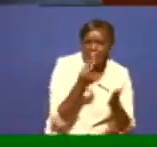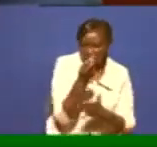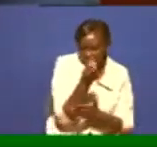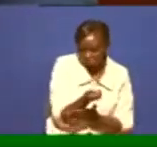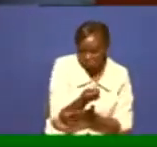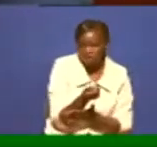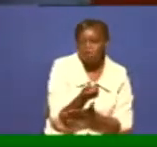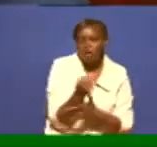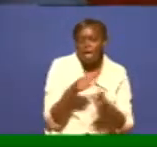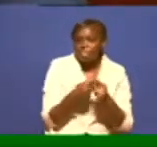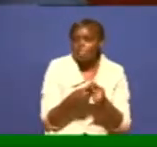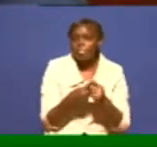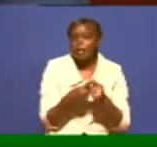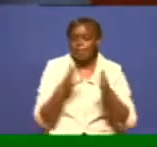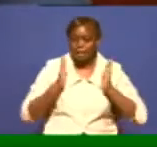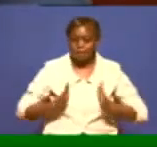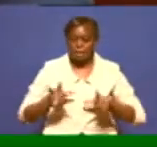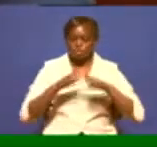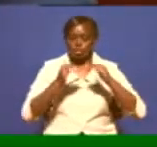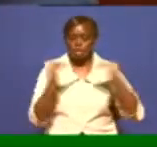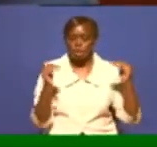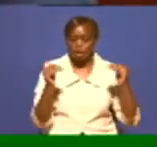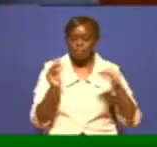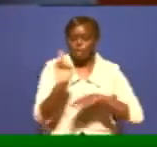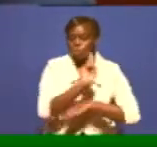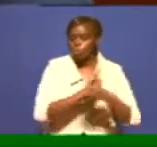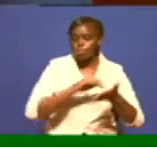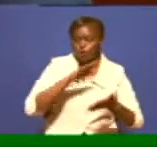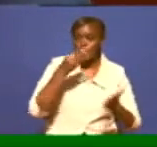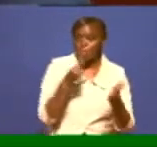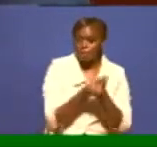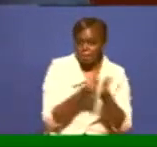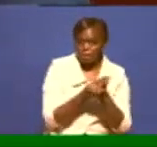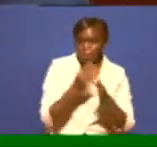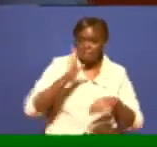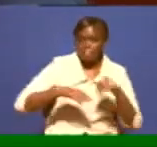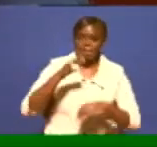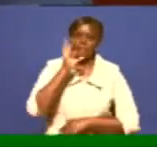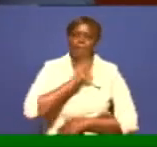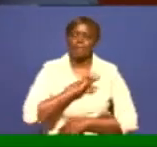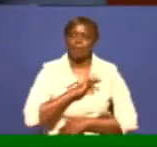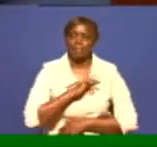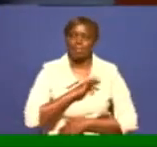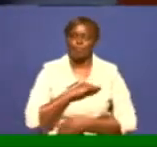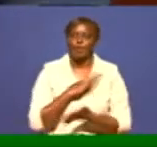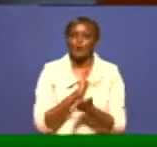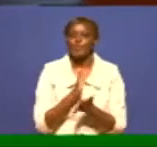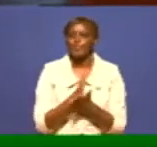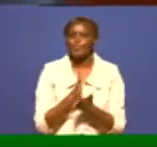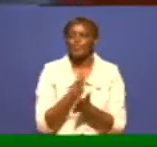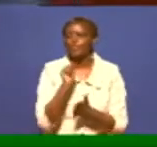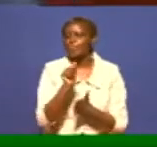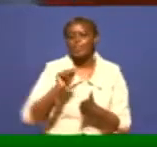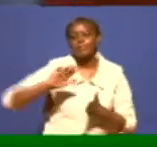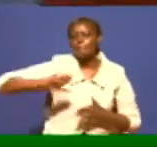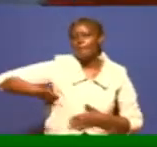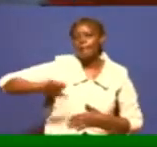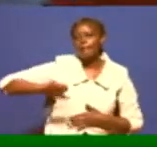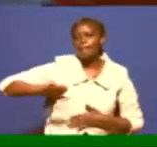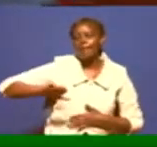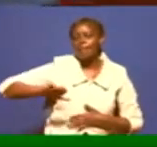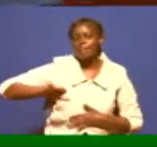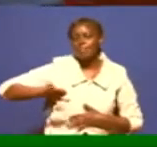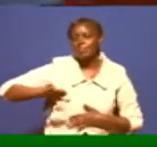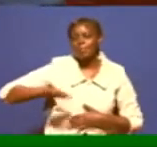a personal level, so long as you spend more than your income, obvious that a deficit must be